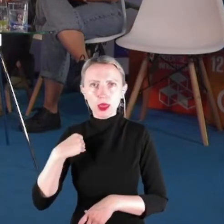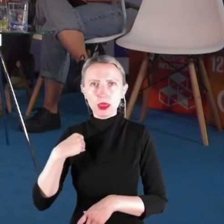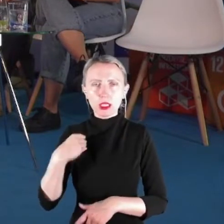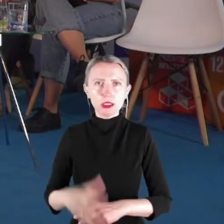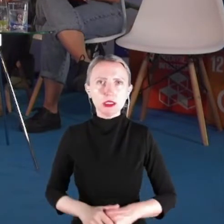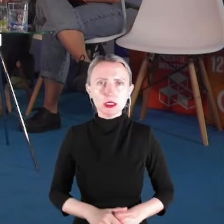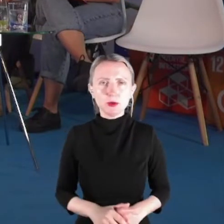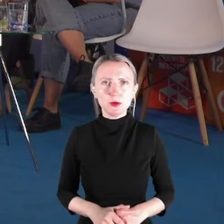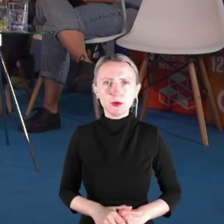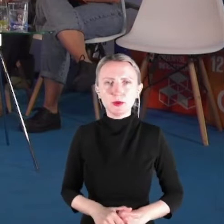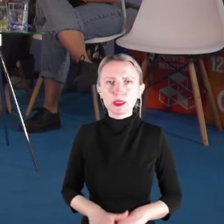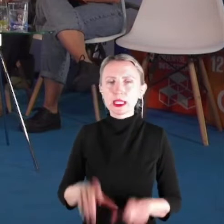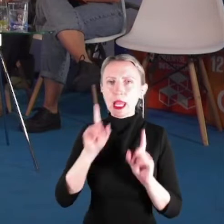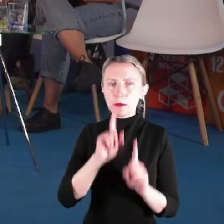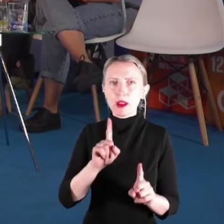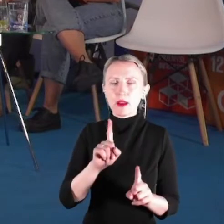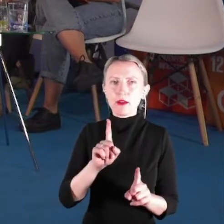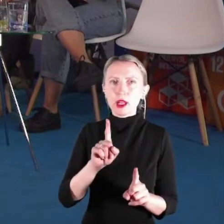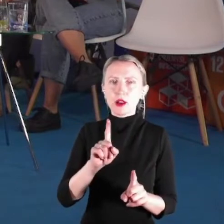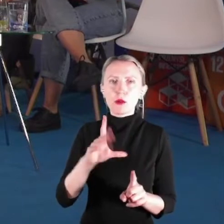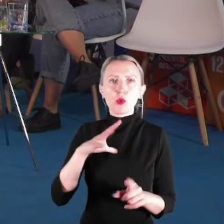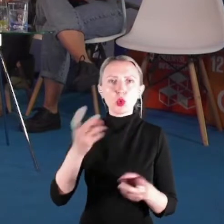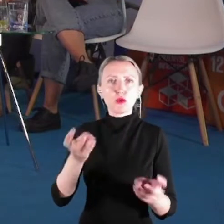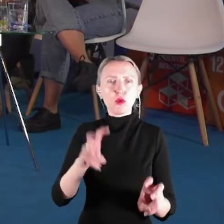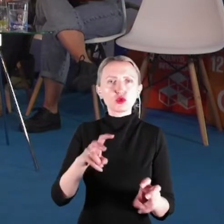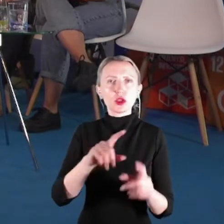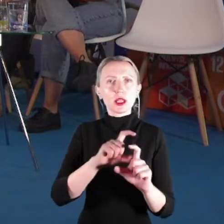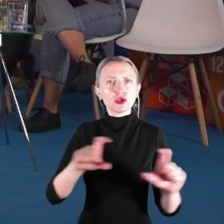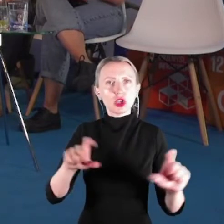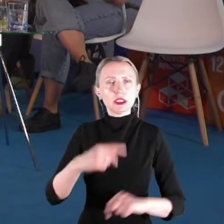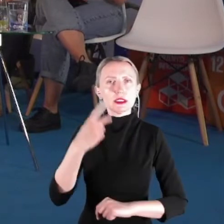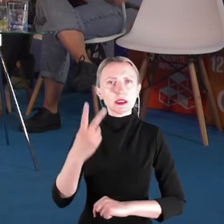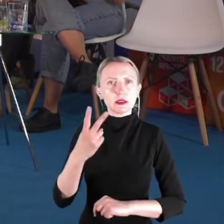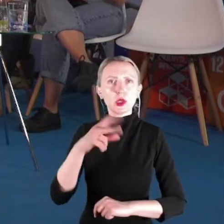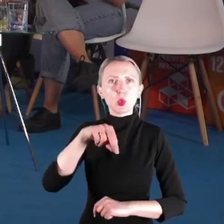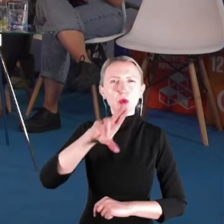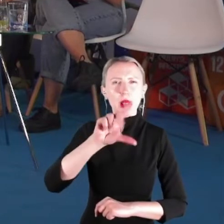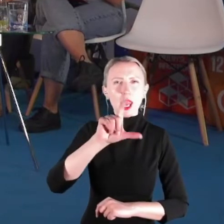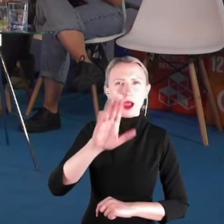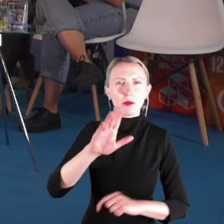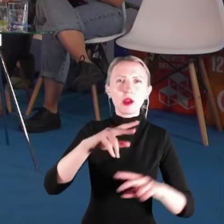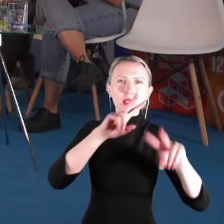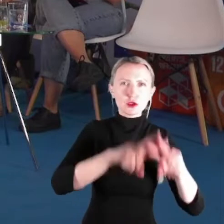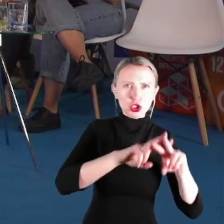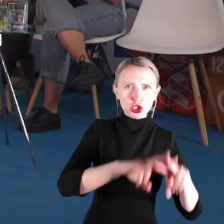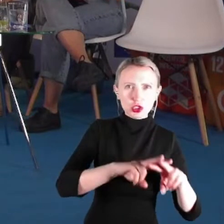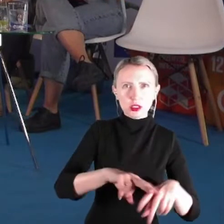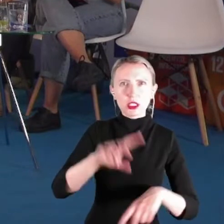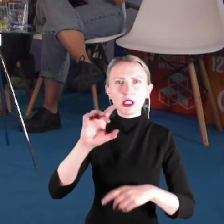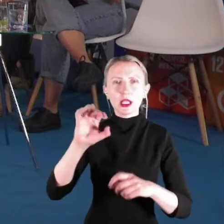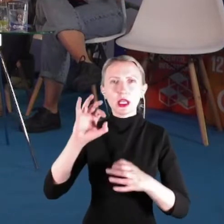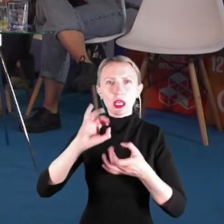2 urban labs from Rzeszów and Gdynia, and you will hear the presentations today. And the whole idea of the meeting of today is